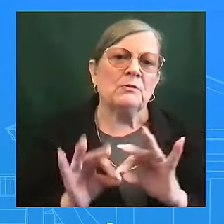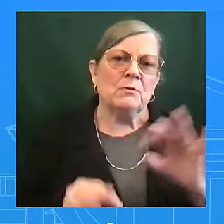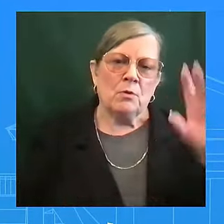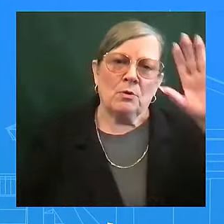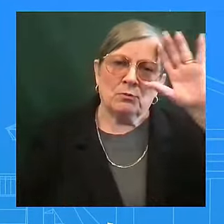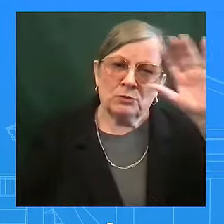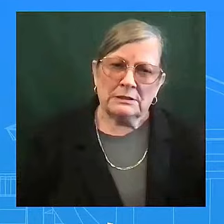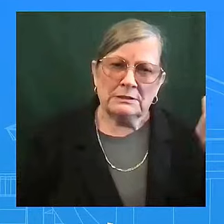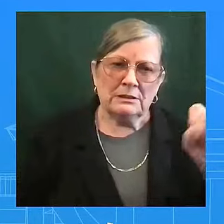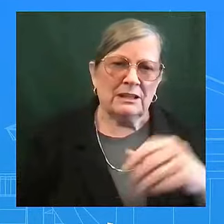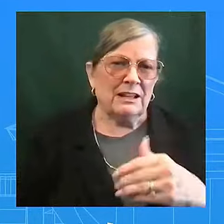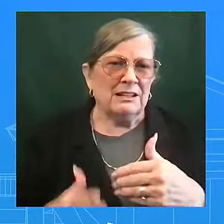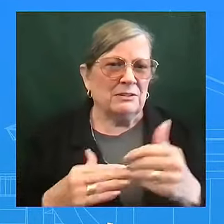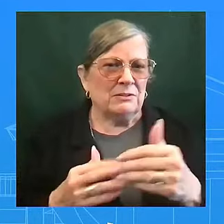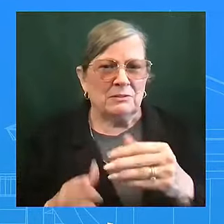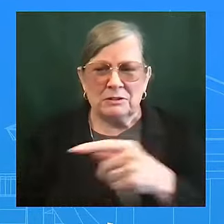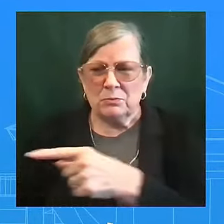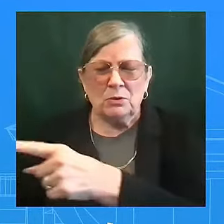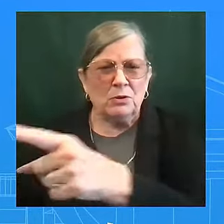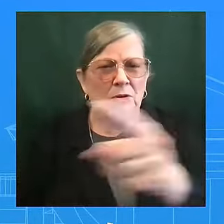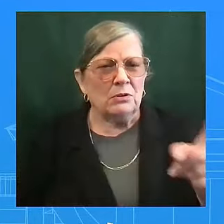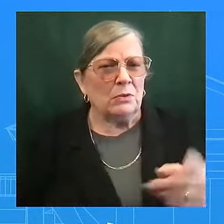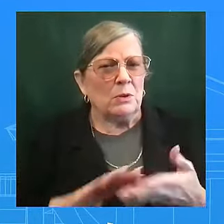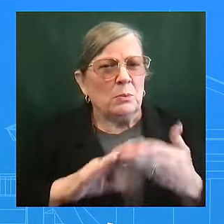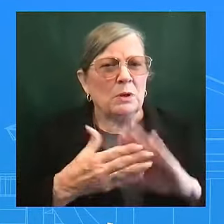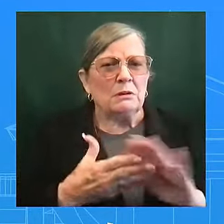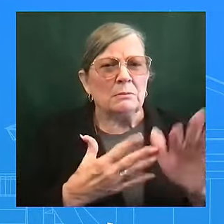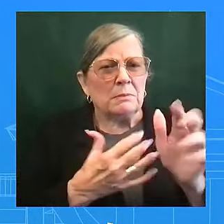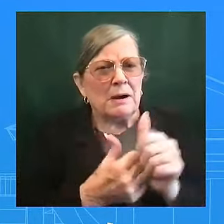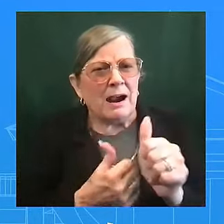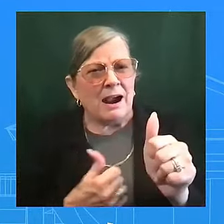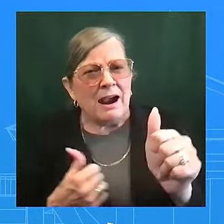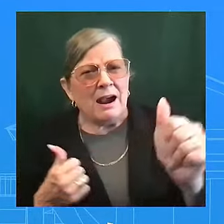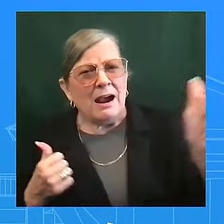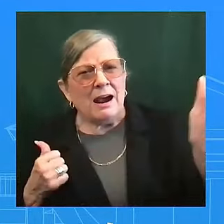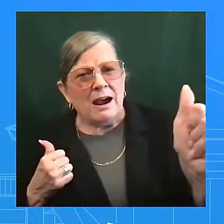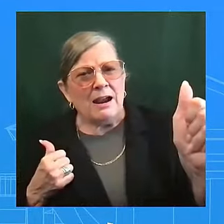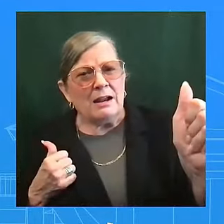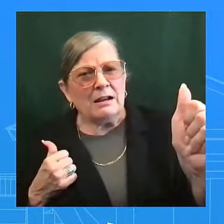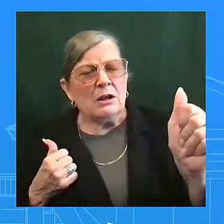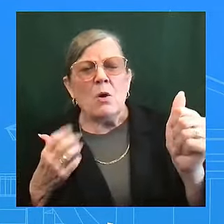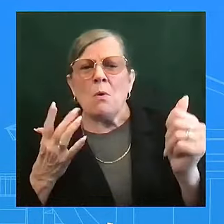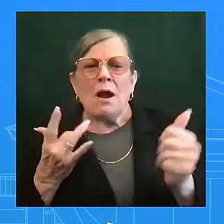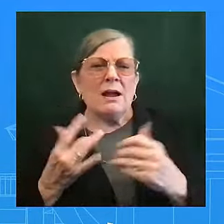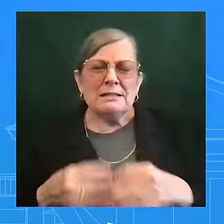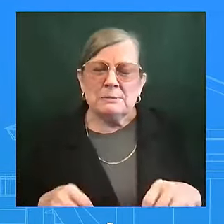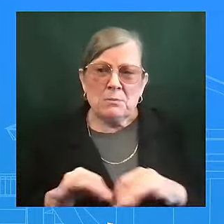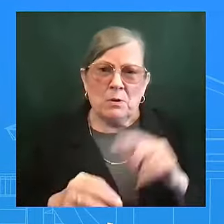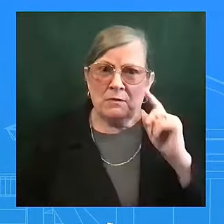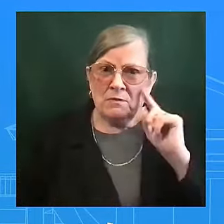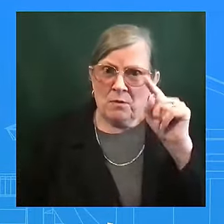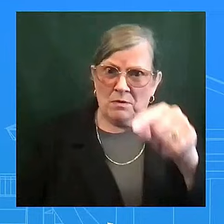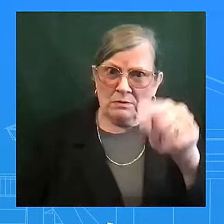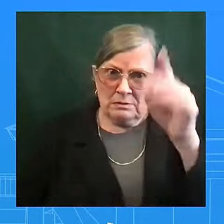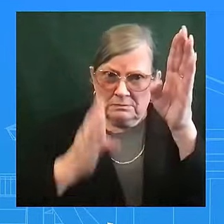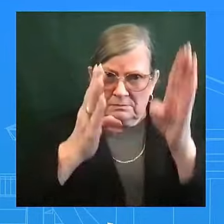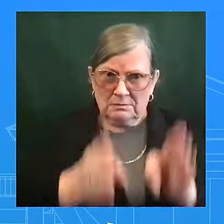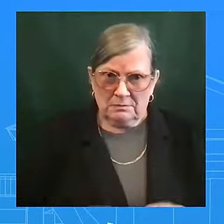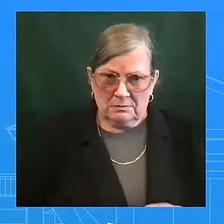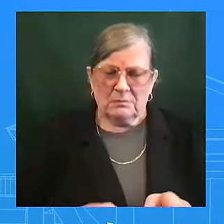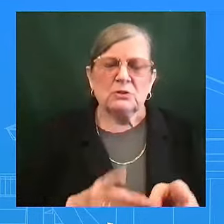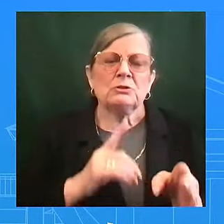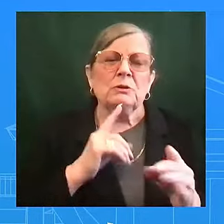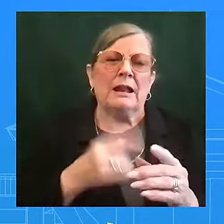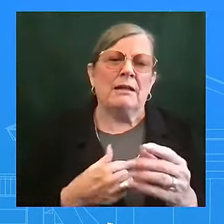most diverse administration. And so while we haven't gone through the study, what we can say, we